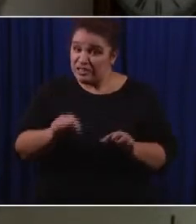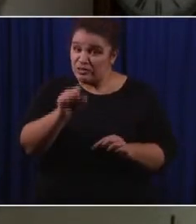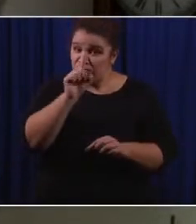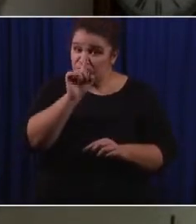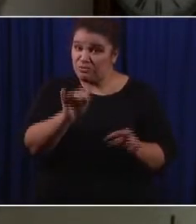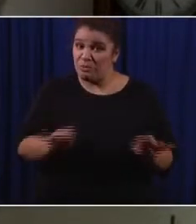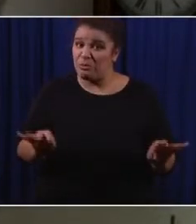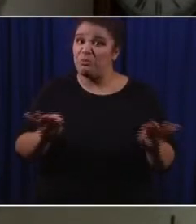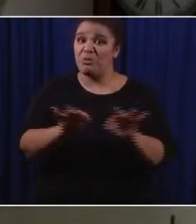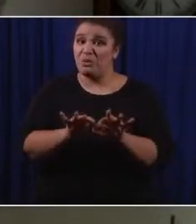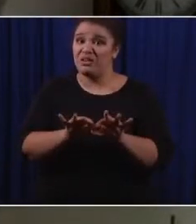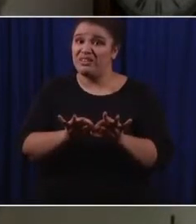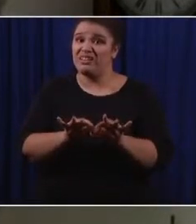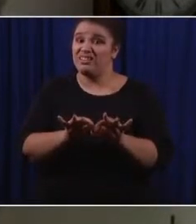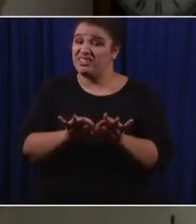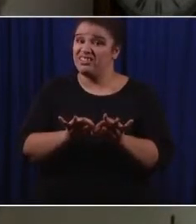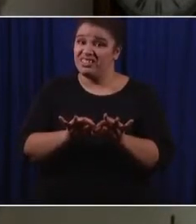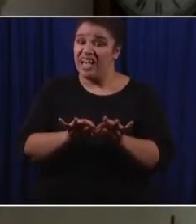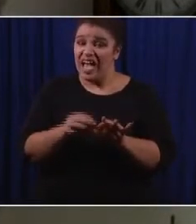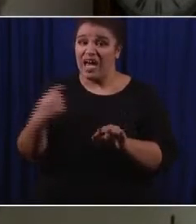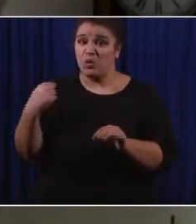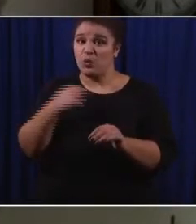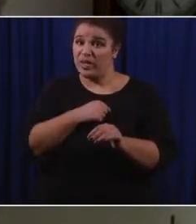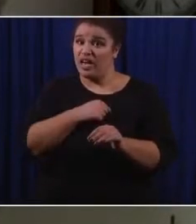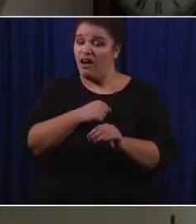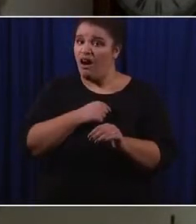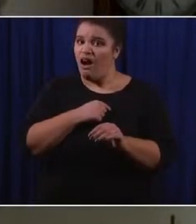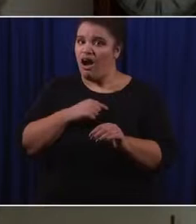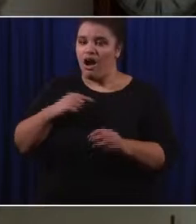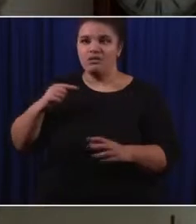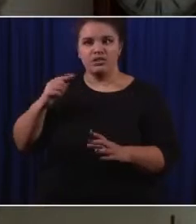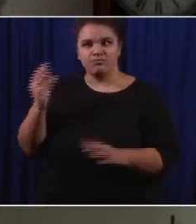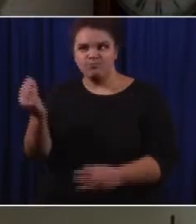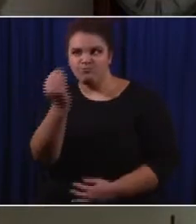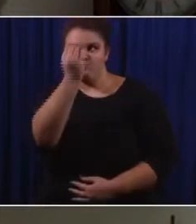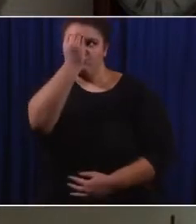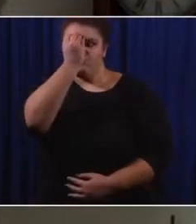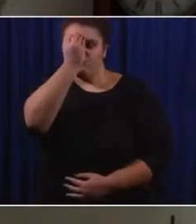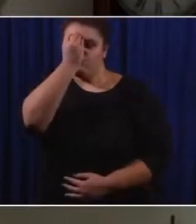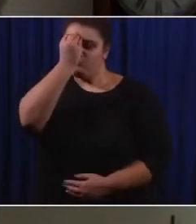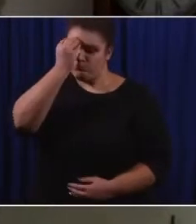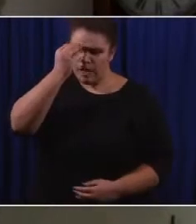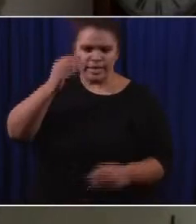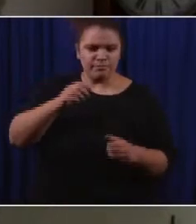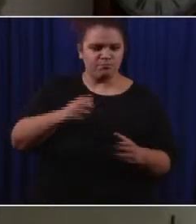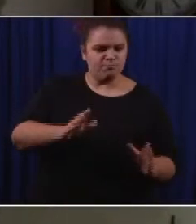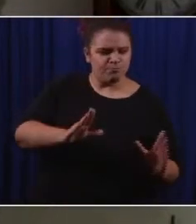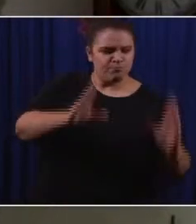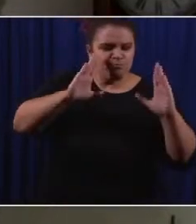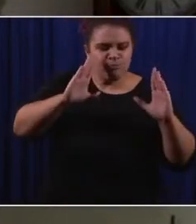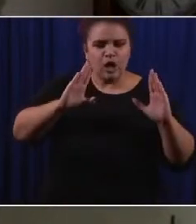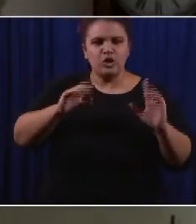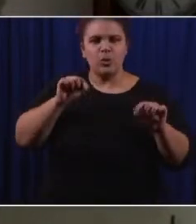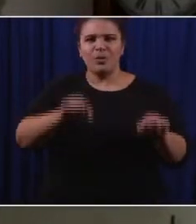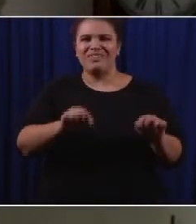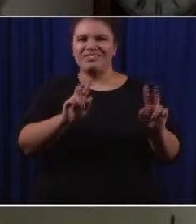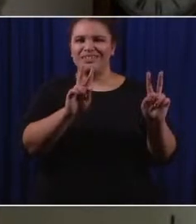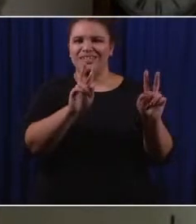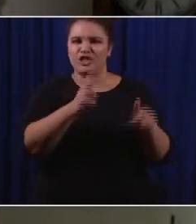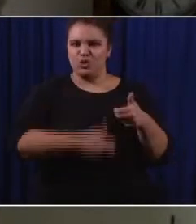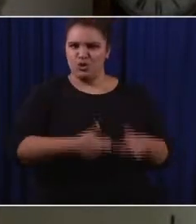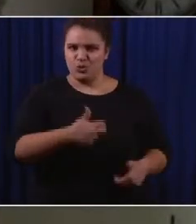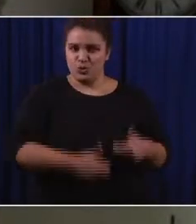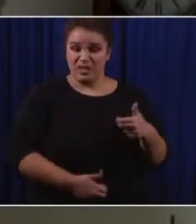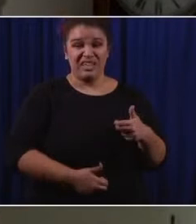very concerned about, and that we're going to continue to work on. And it's just very, very,